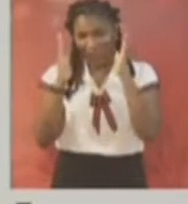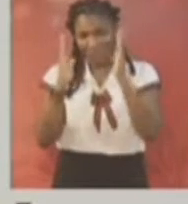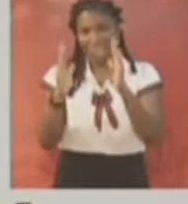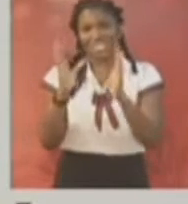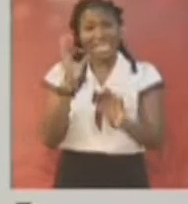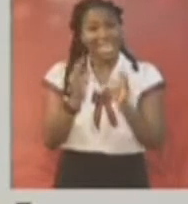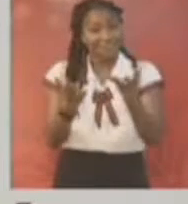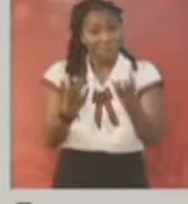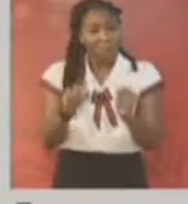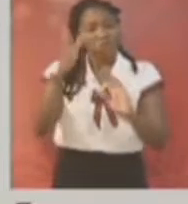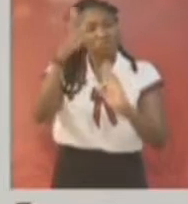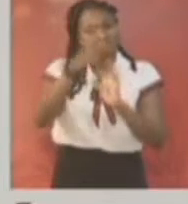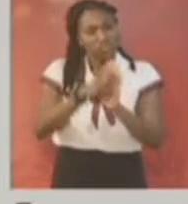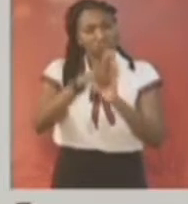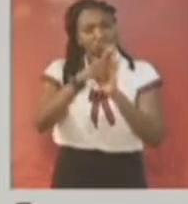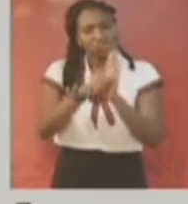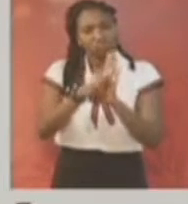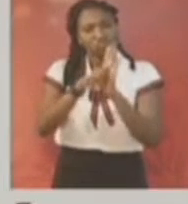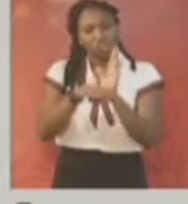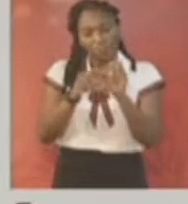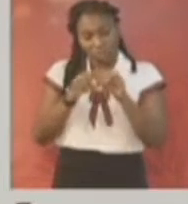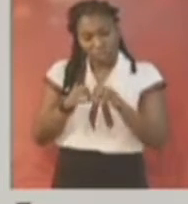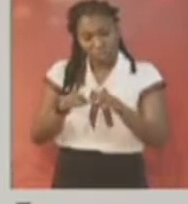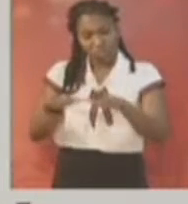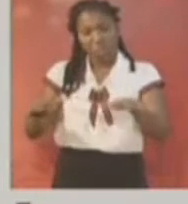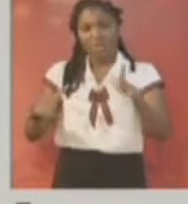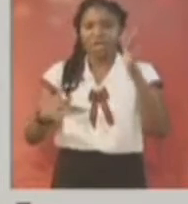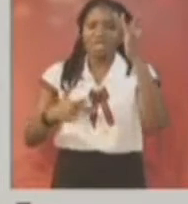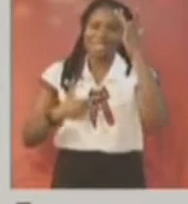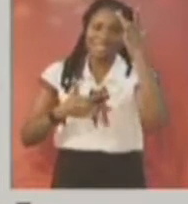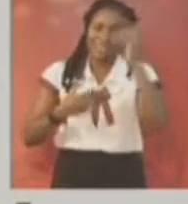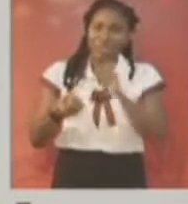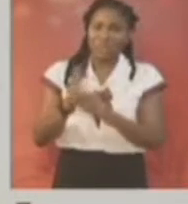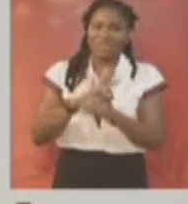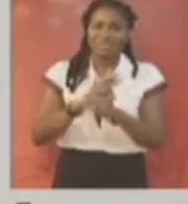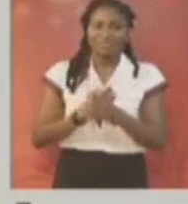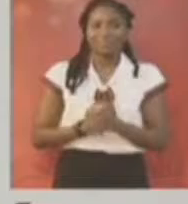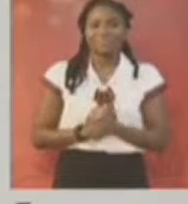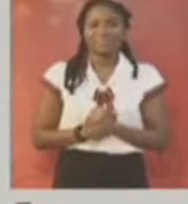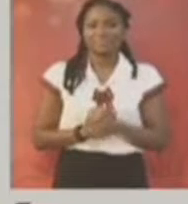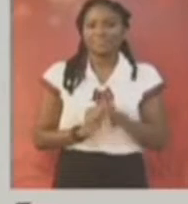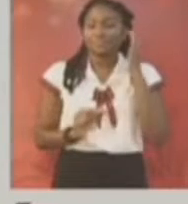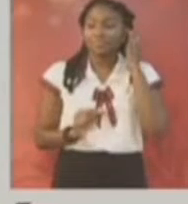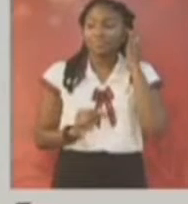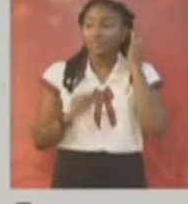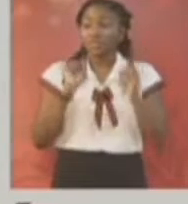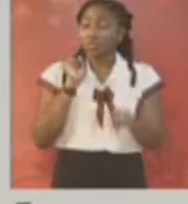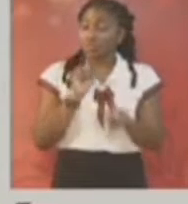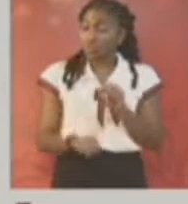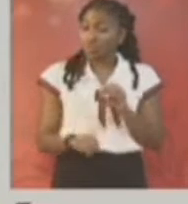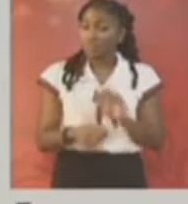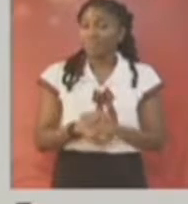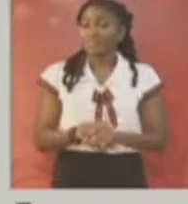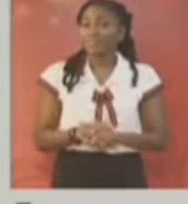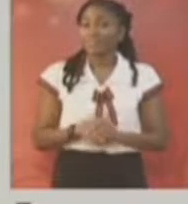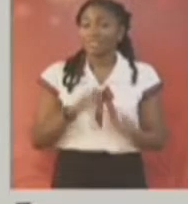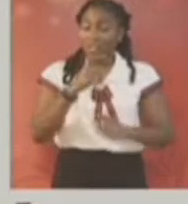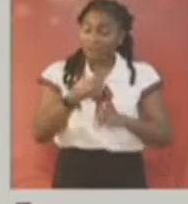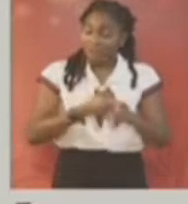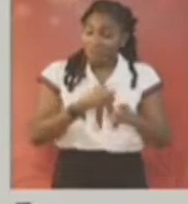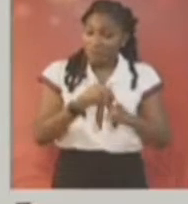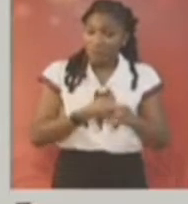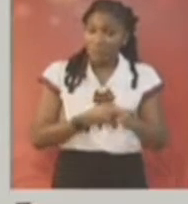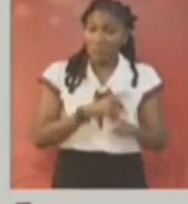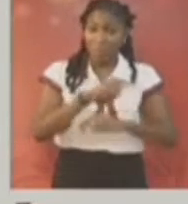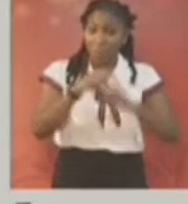reduce the continued spread. So the epidemiology goes from introduction to